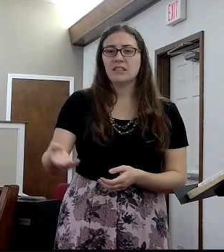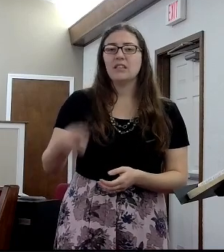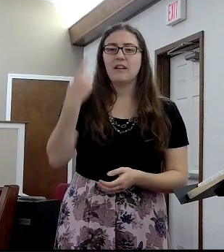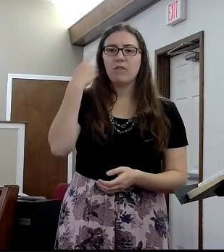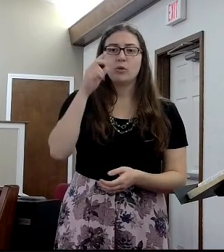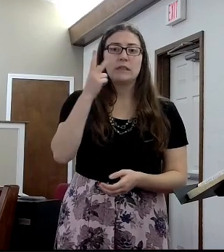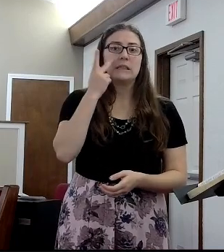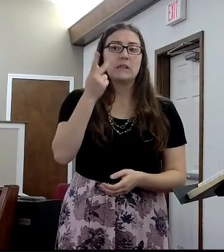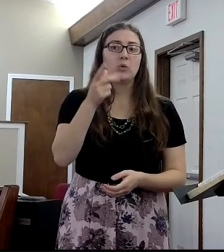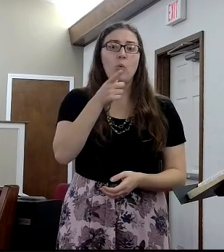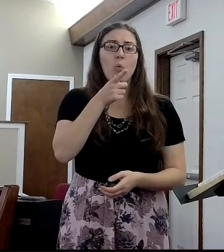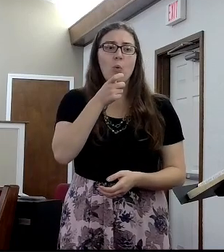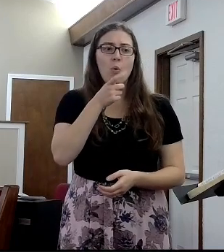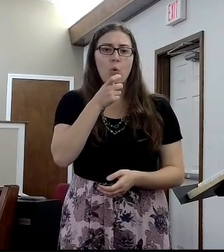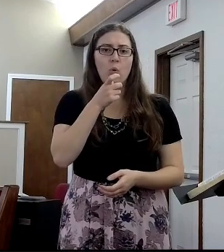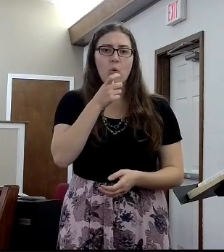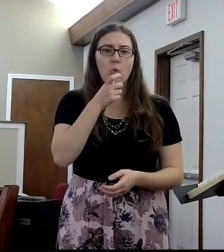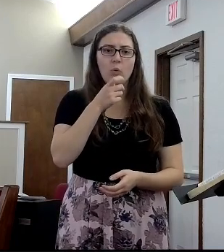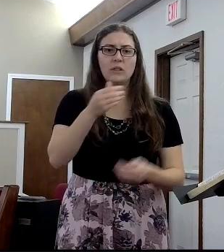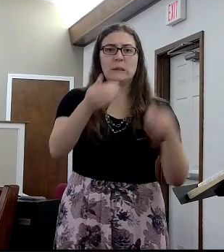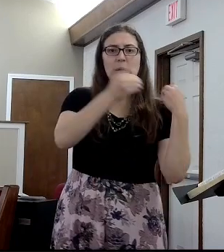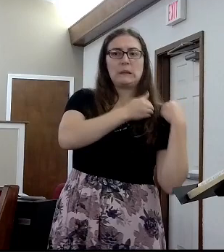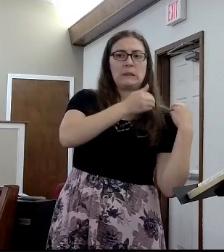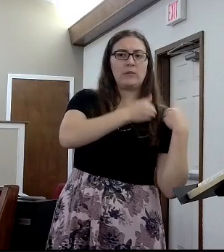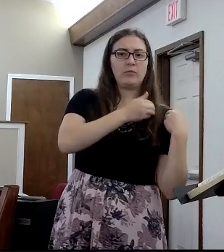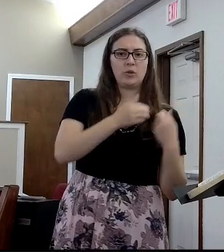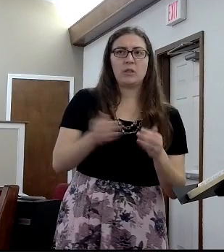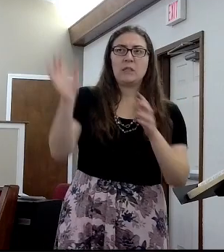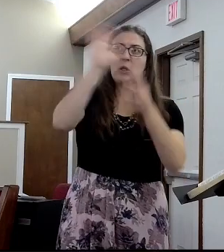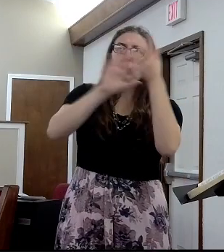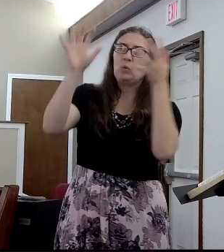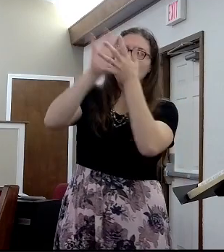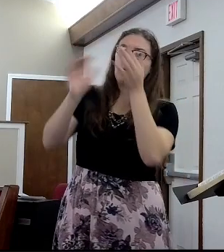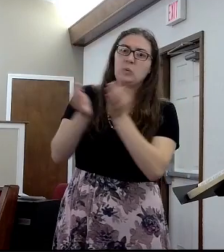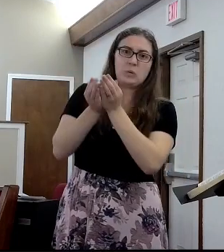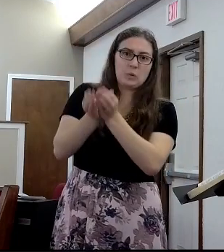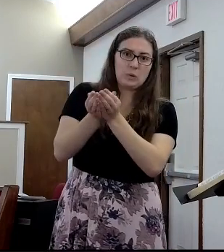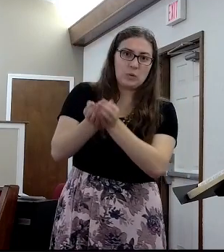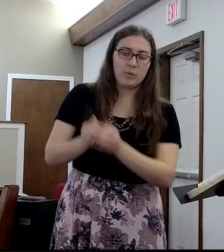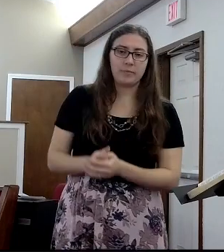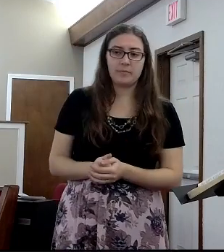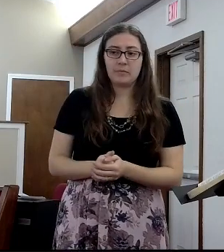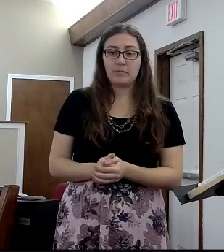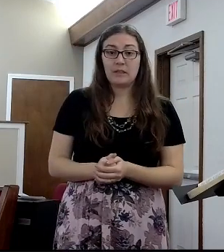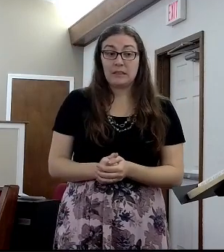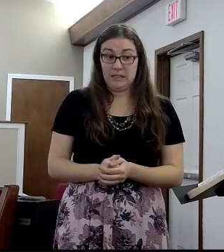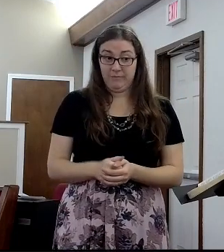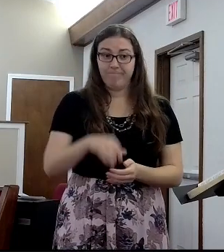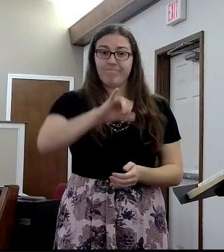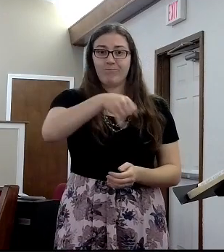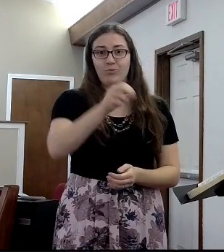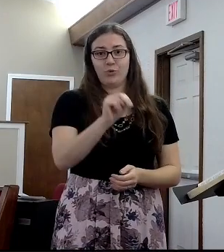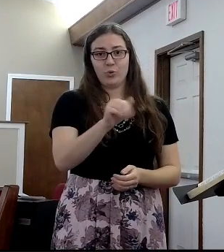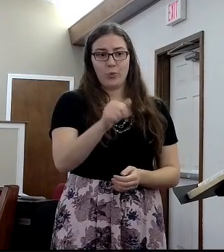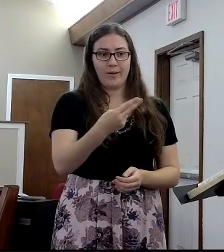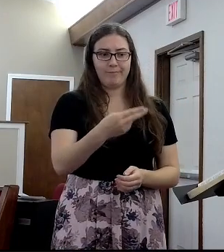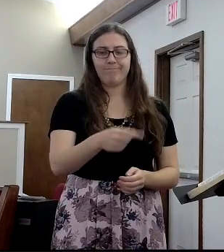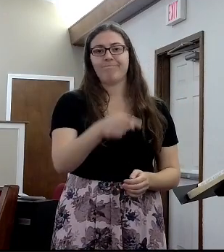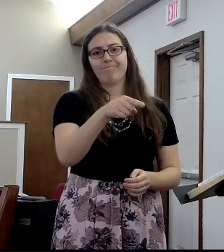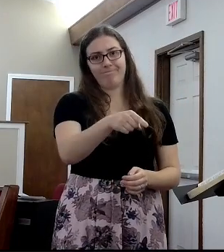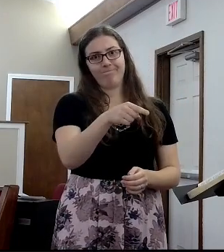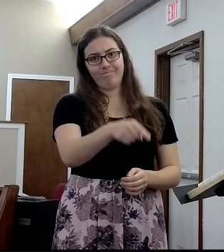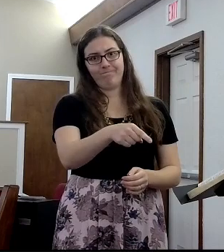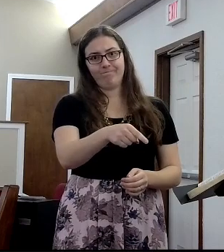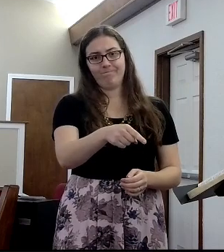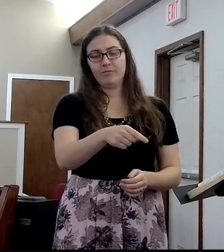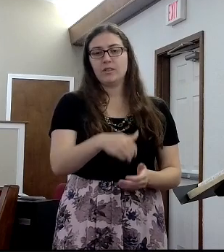this evil is upon us. So they cast lots, and the lot fell upon Jonah. Then said they unto him, tell